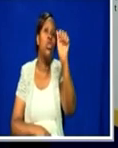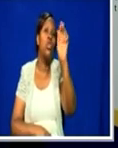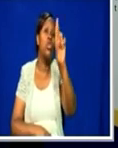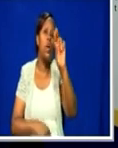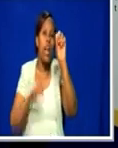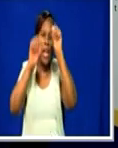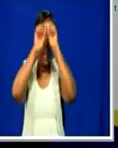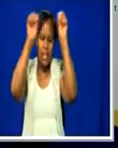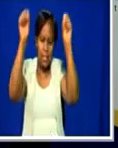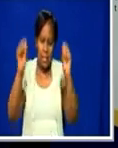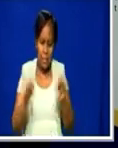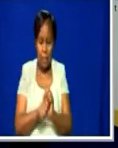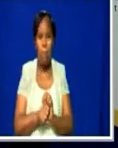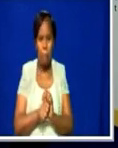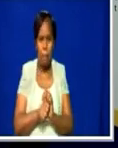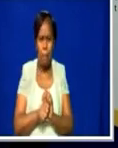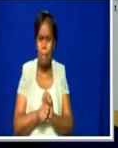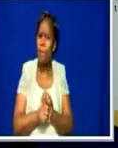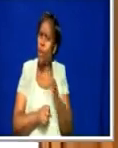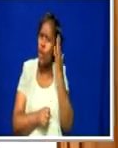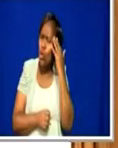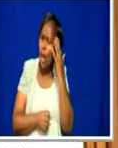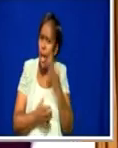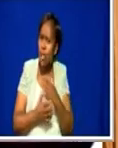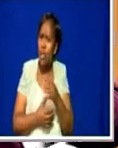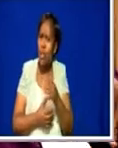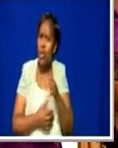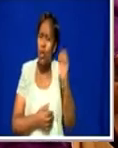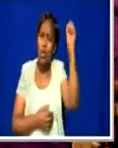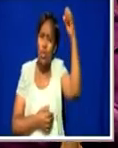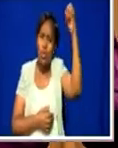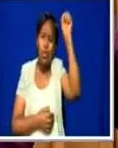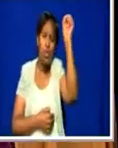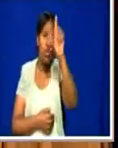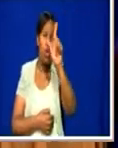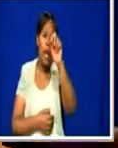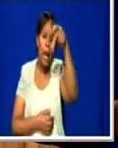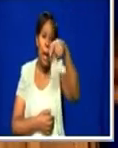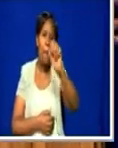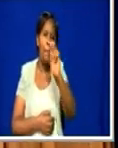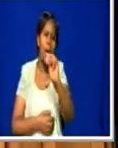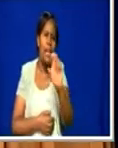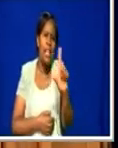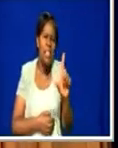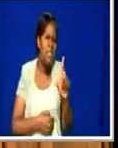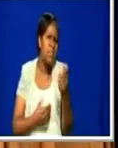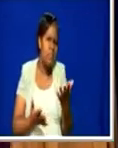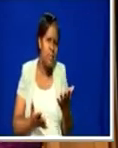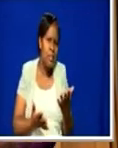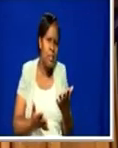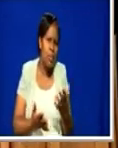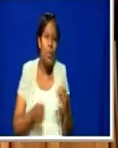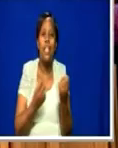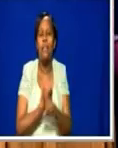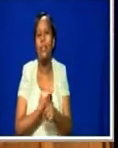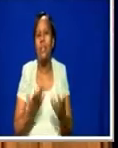hey. Now, Mwalimu, I know solar panels. They are solar panels. What is now solar panels and